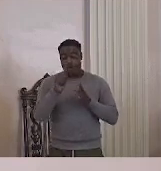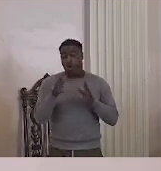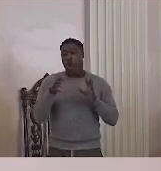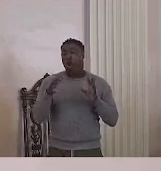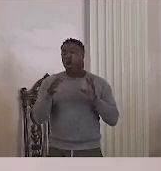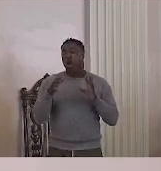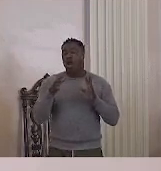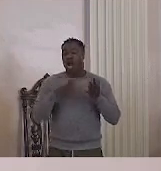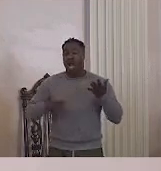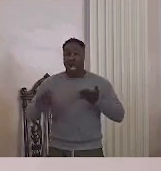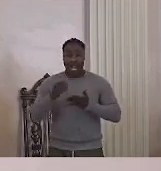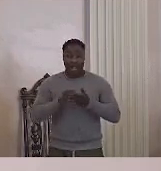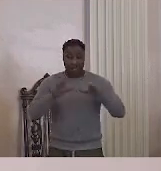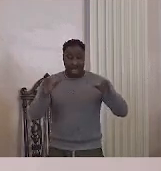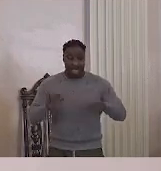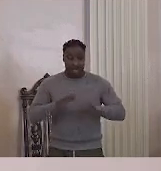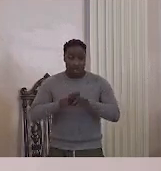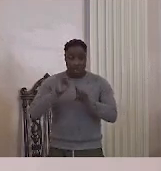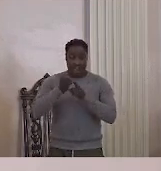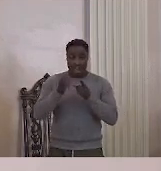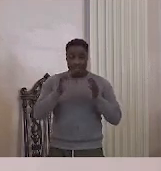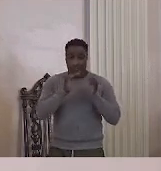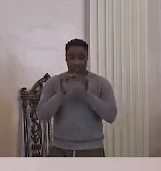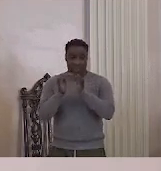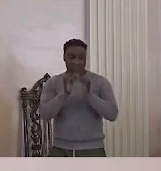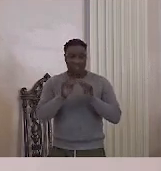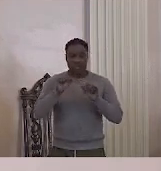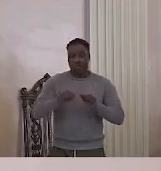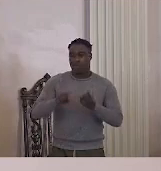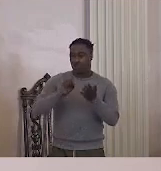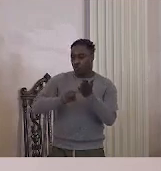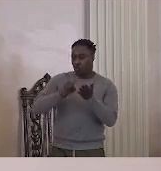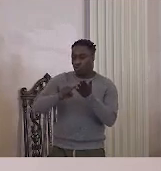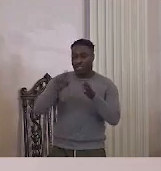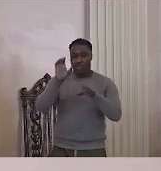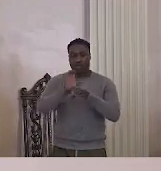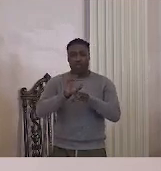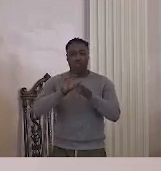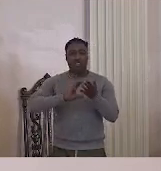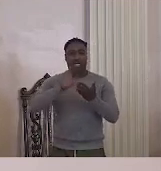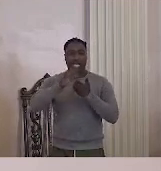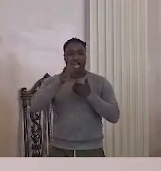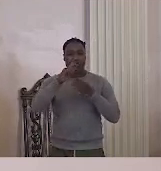on environmental justice. You can check the church calendar for details.